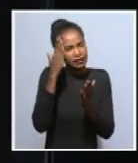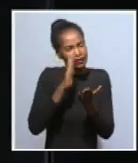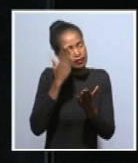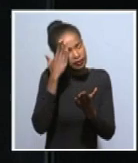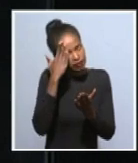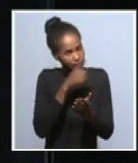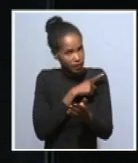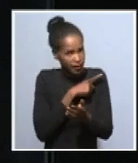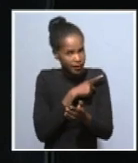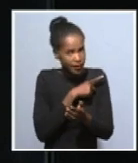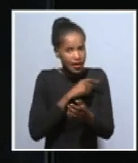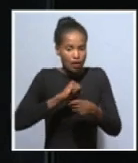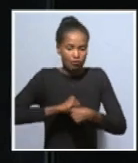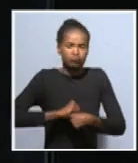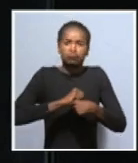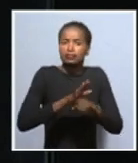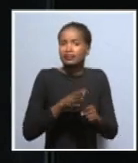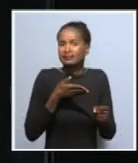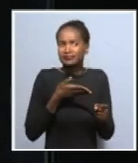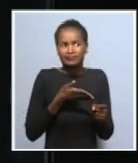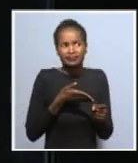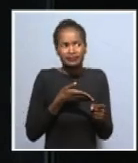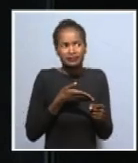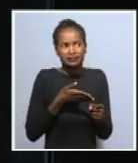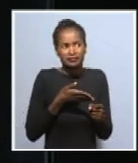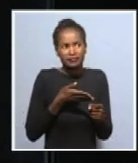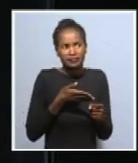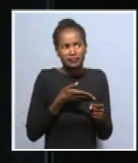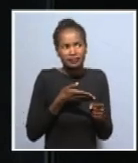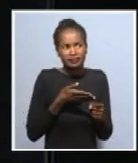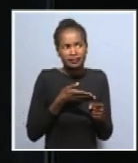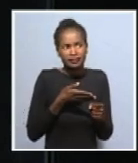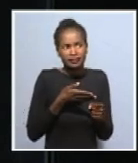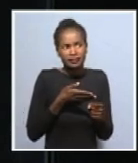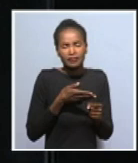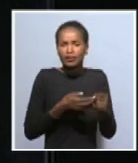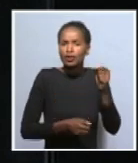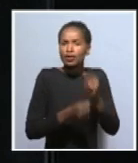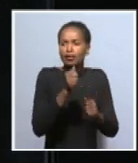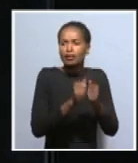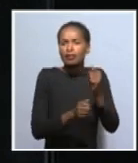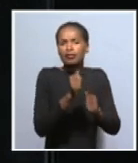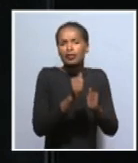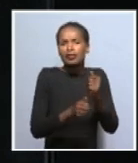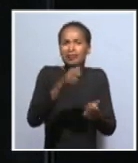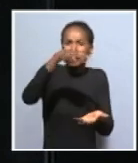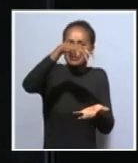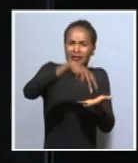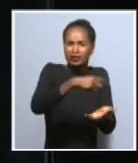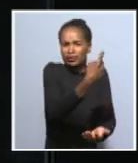that COVID-19 is not a standalone element that we should actually